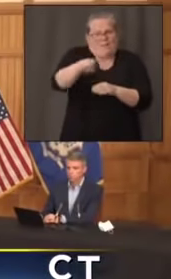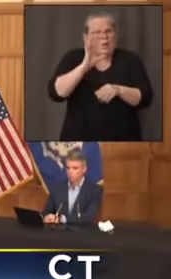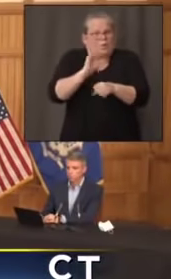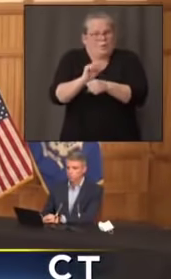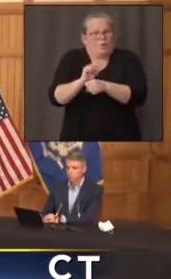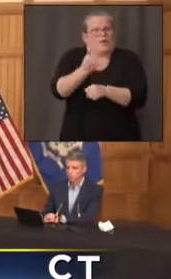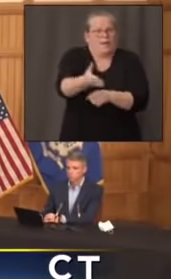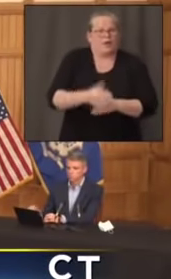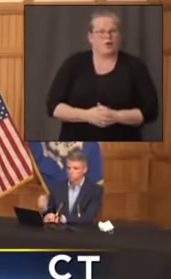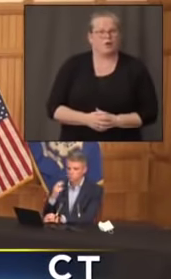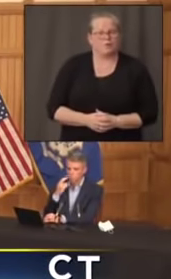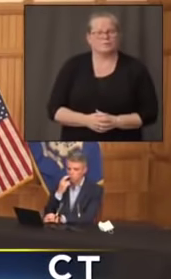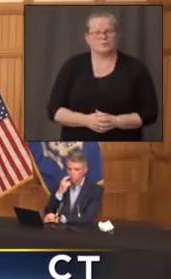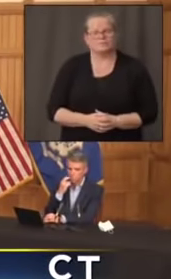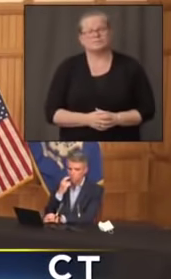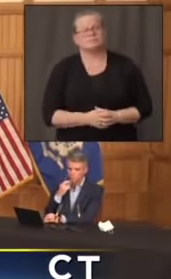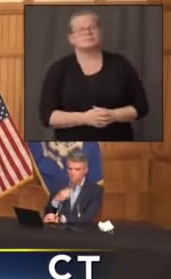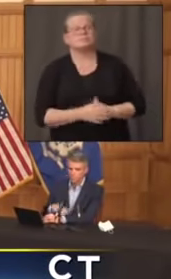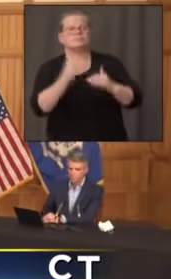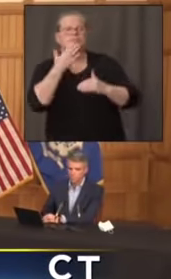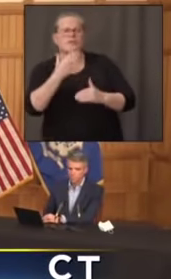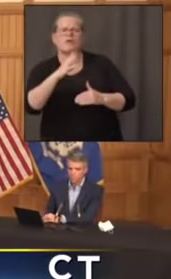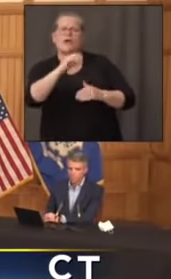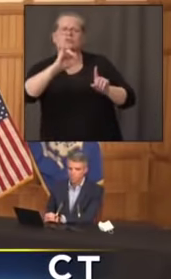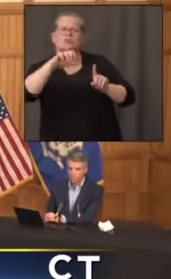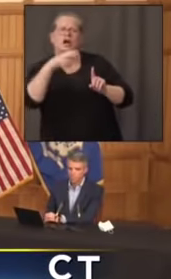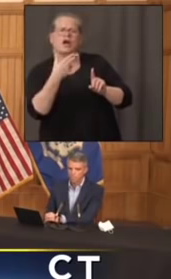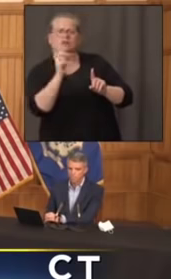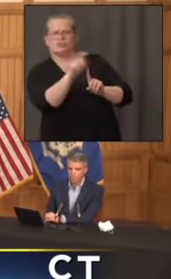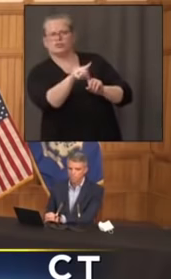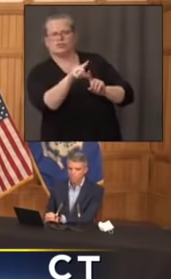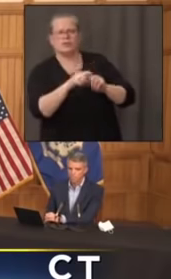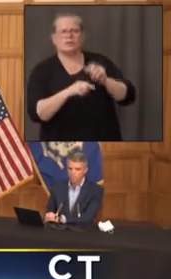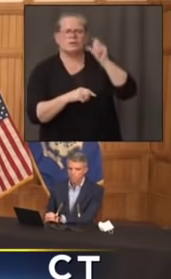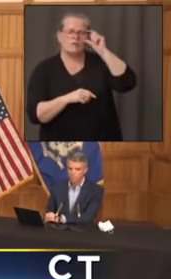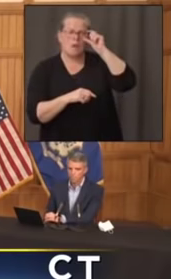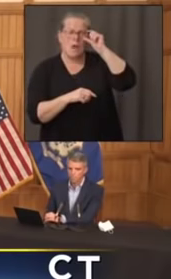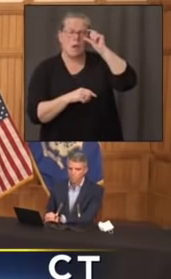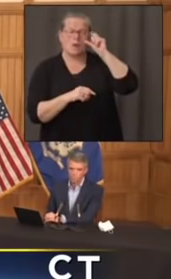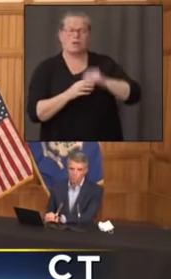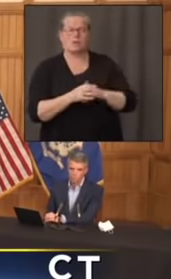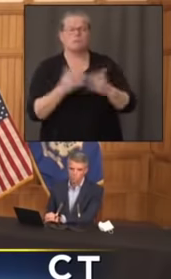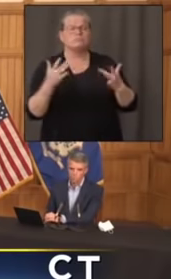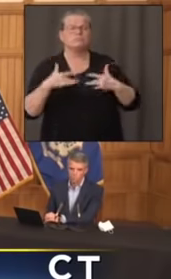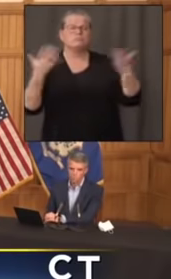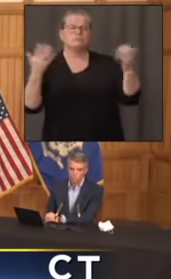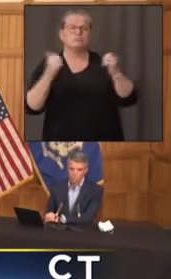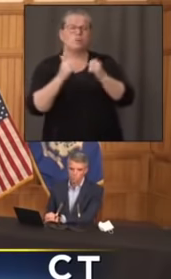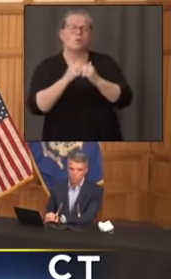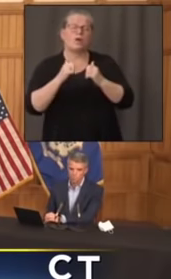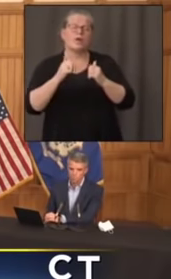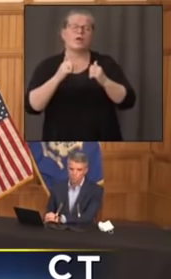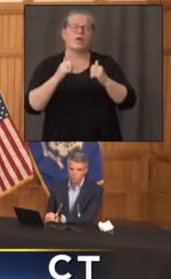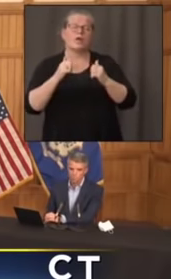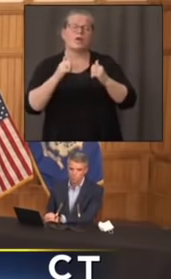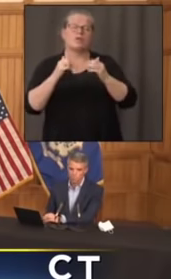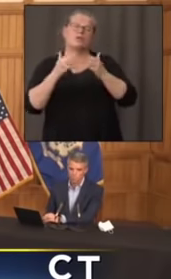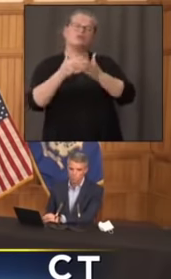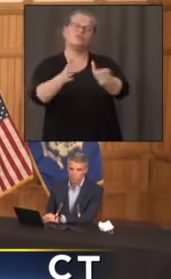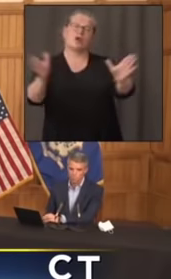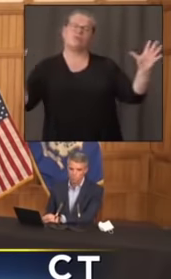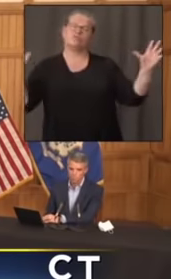Thanks. Hey, Josh, what's the report from the field on overall social distancing? Are people